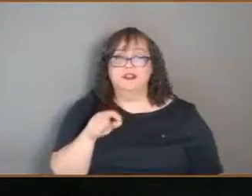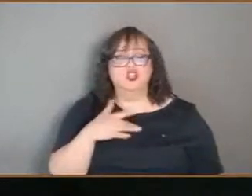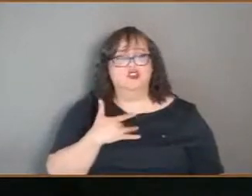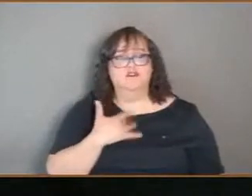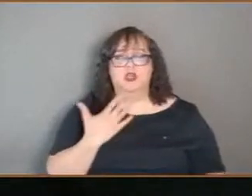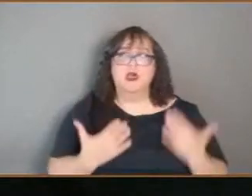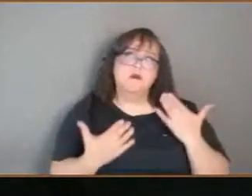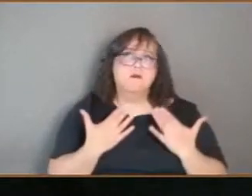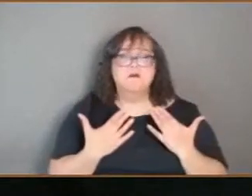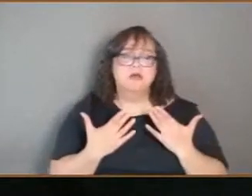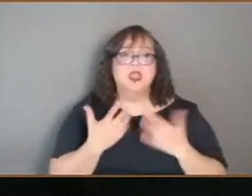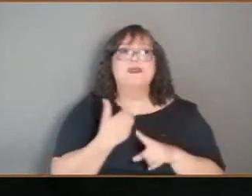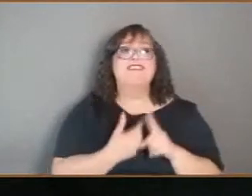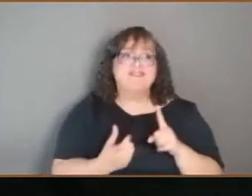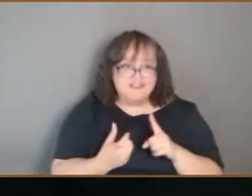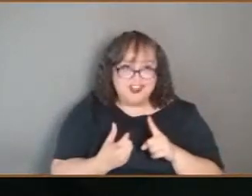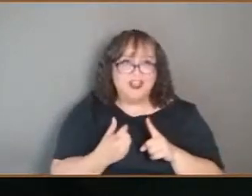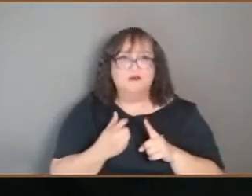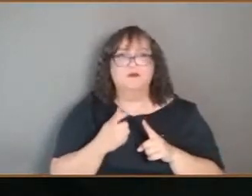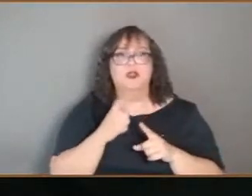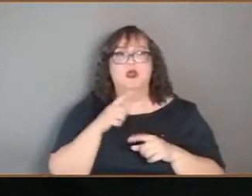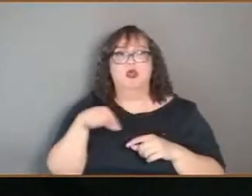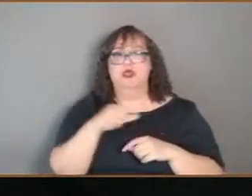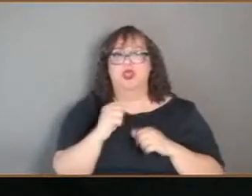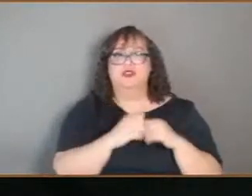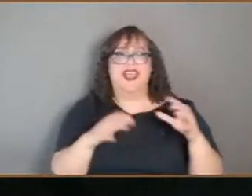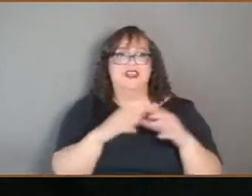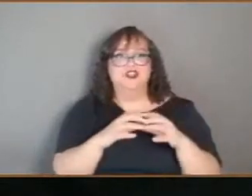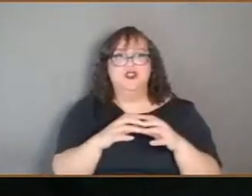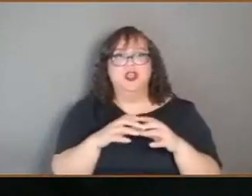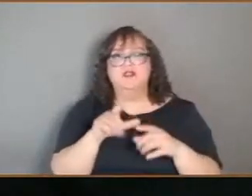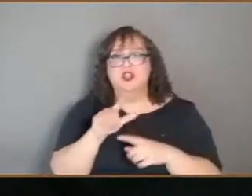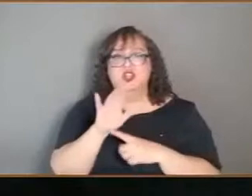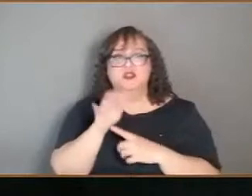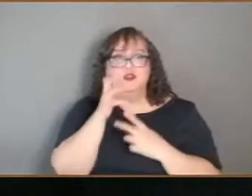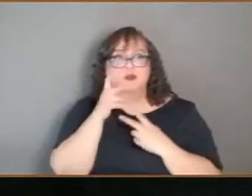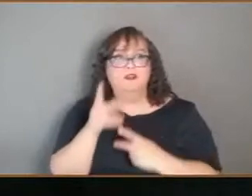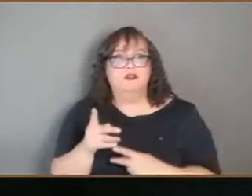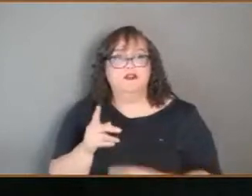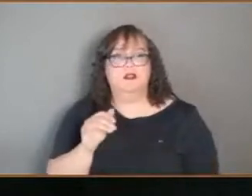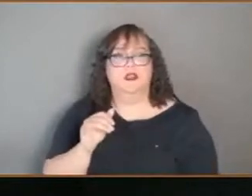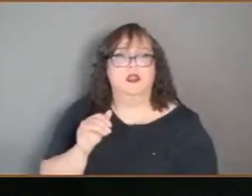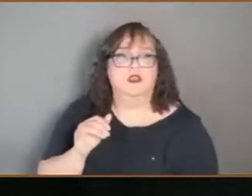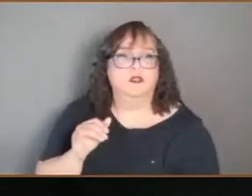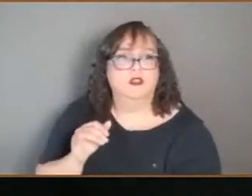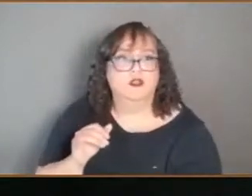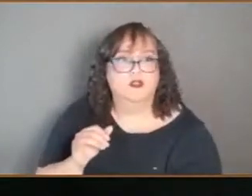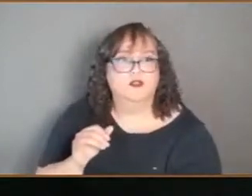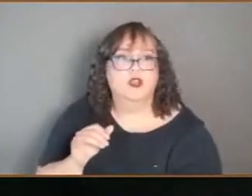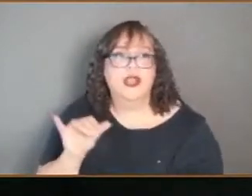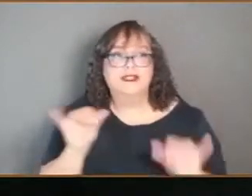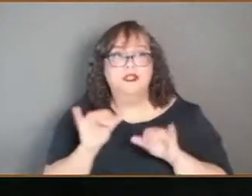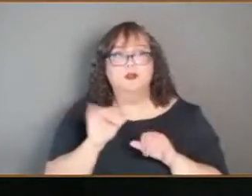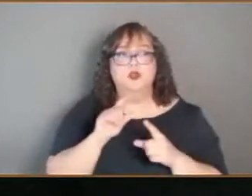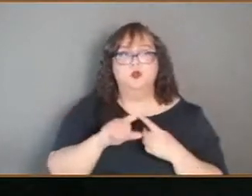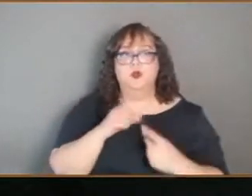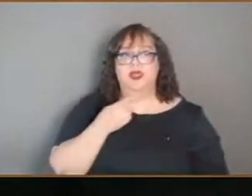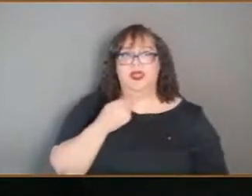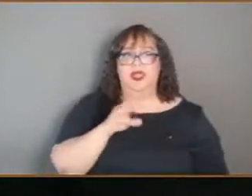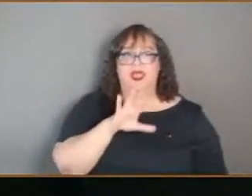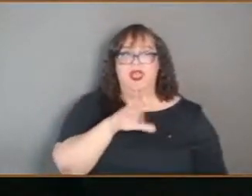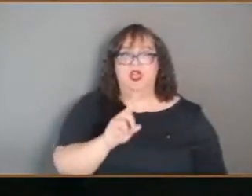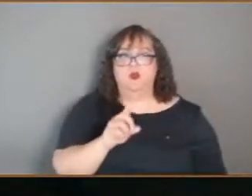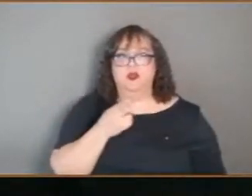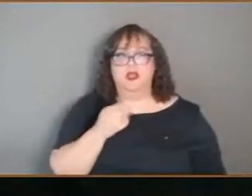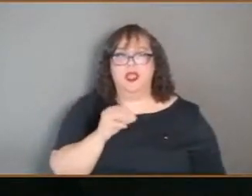the Howardites and the Diogenites? I butchered that, didn't I? Butchered. You know what I'm saying.